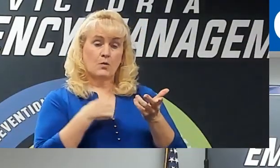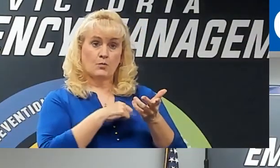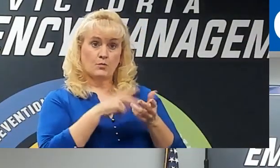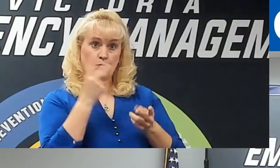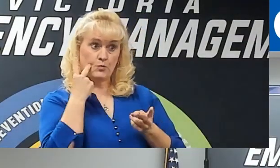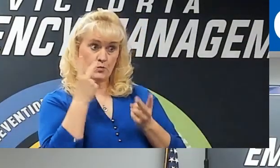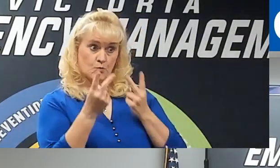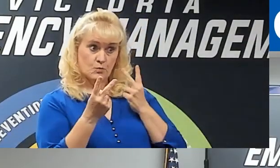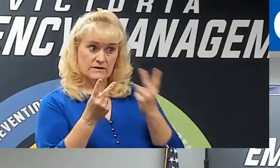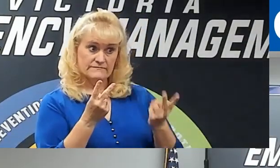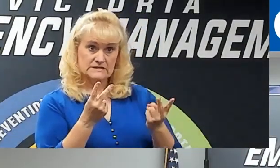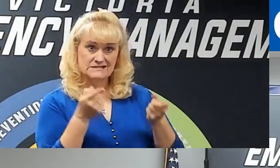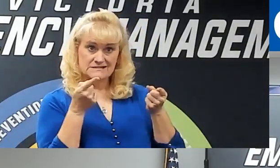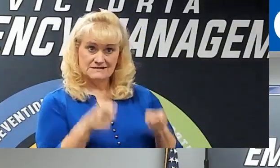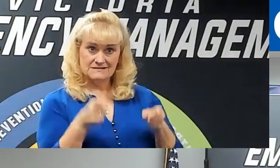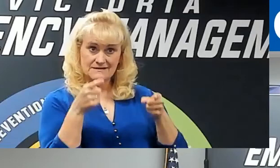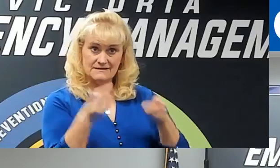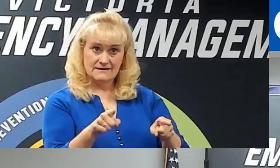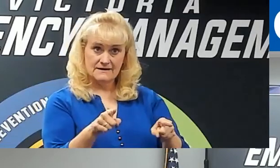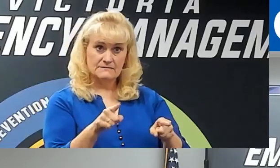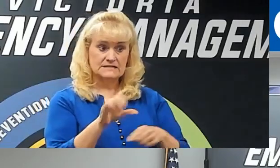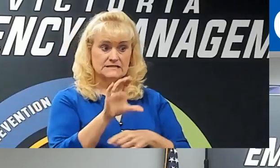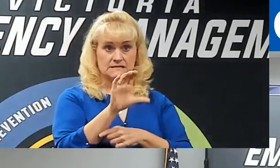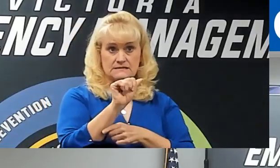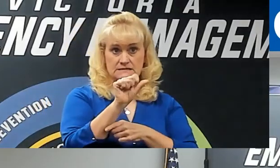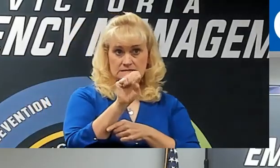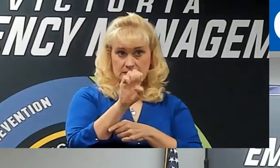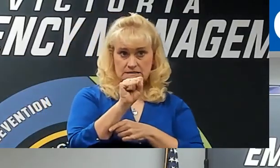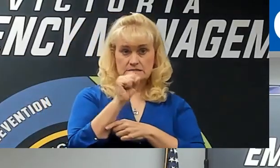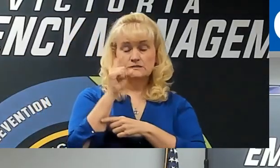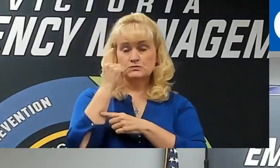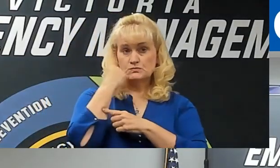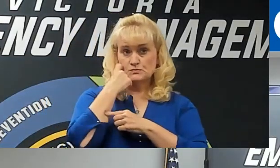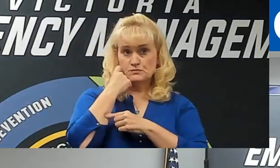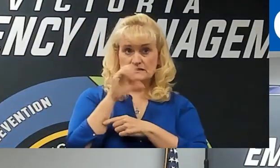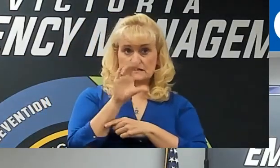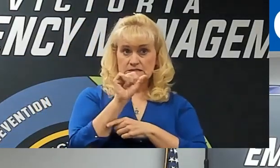in the recent cases over the past few days.